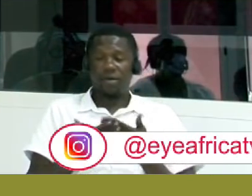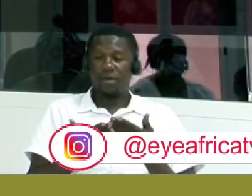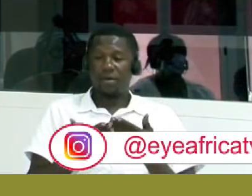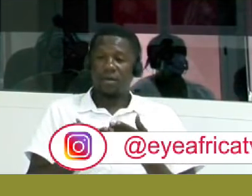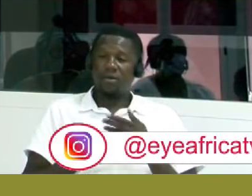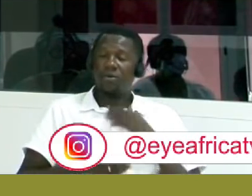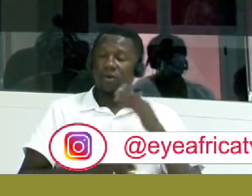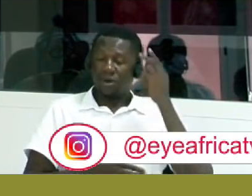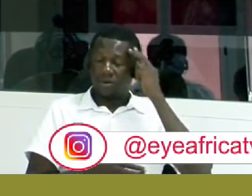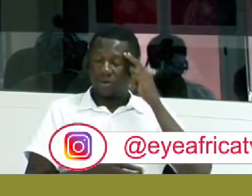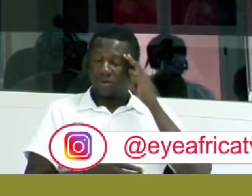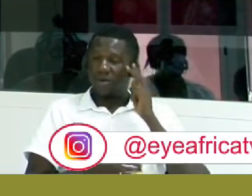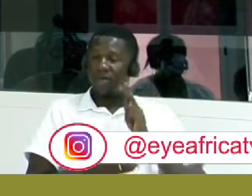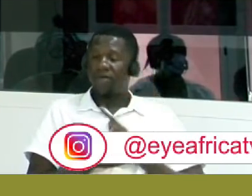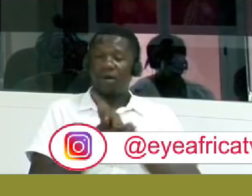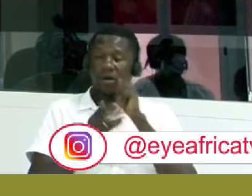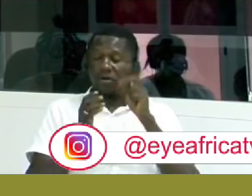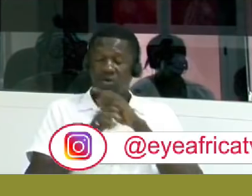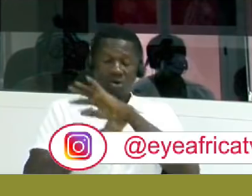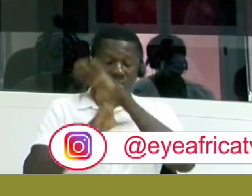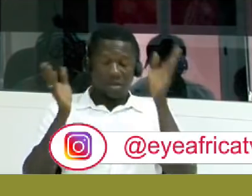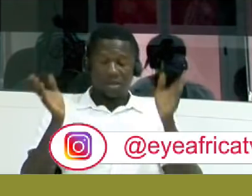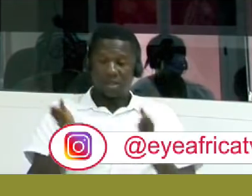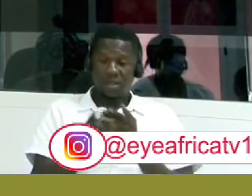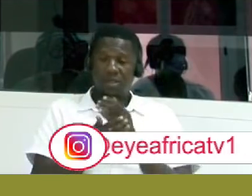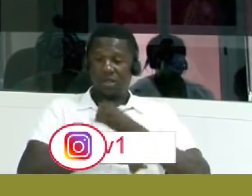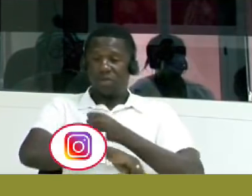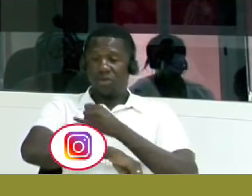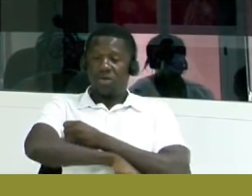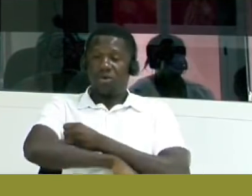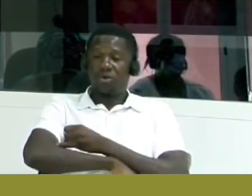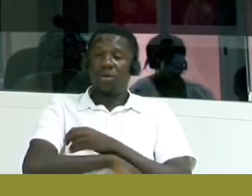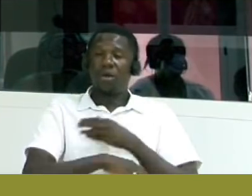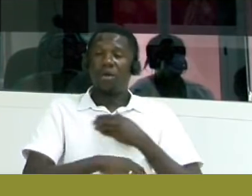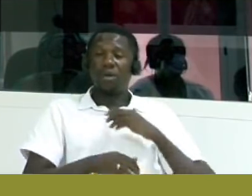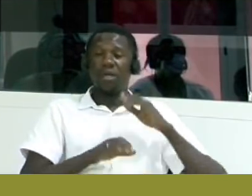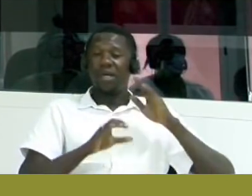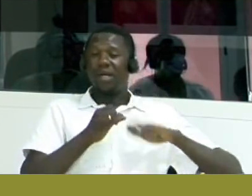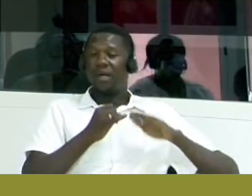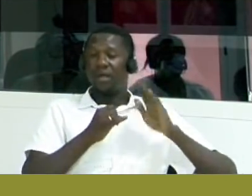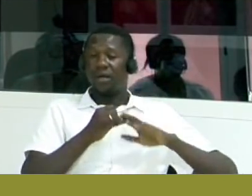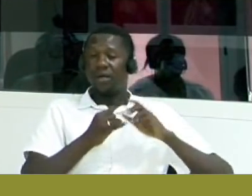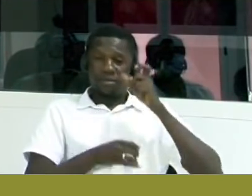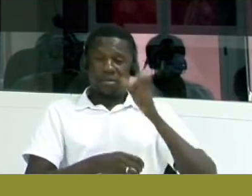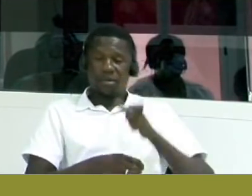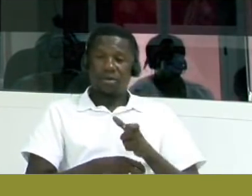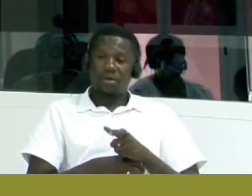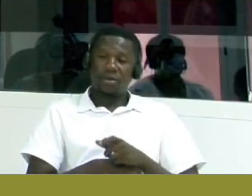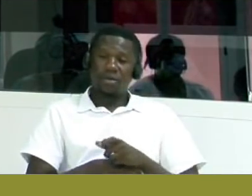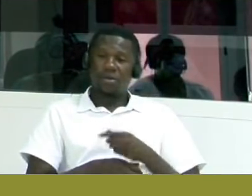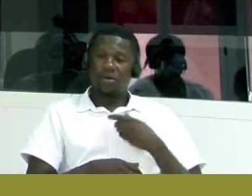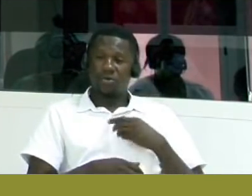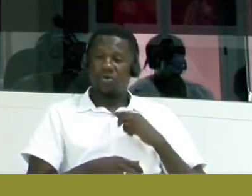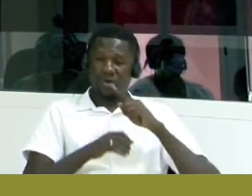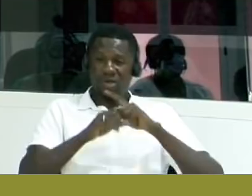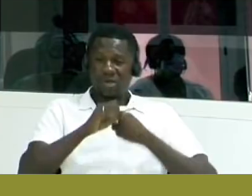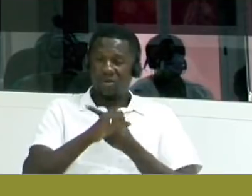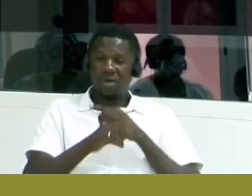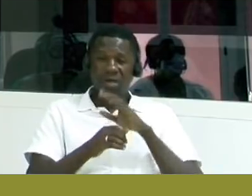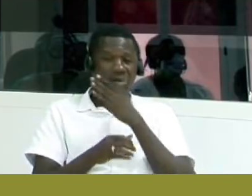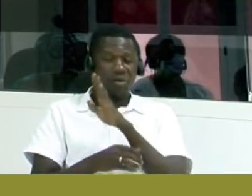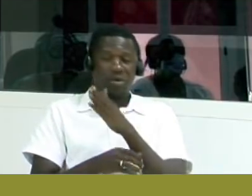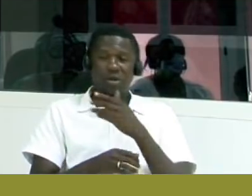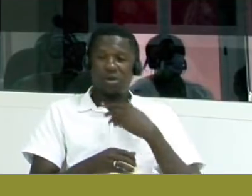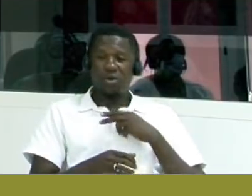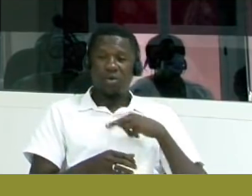the values of all these institutions. So I will be the last person to injure anybody working